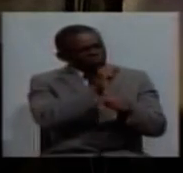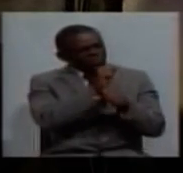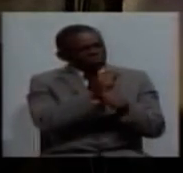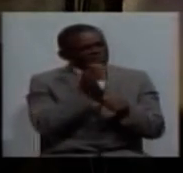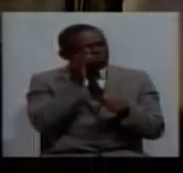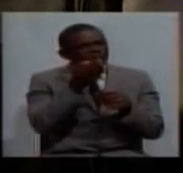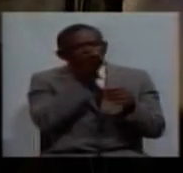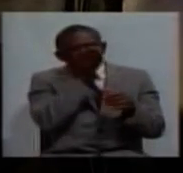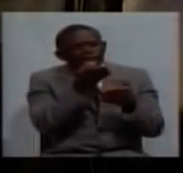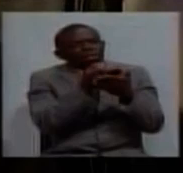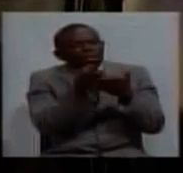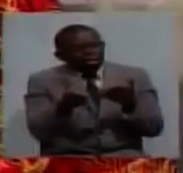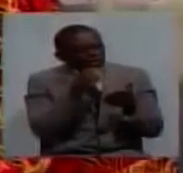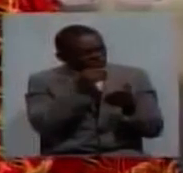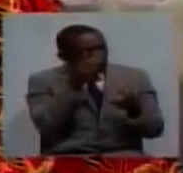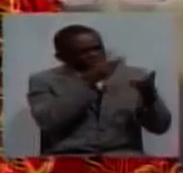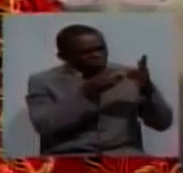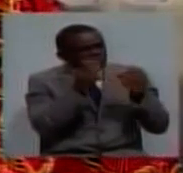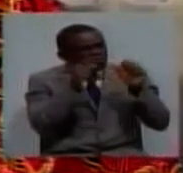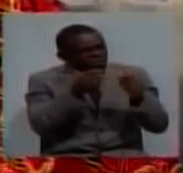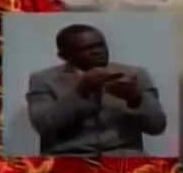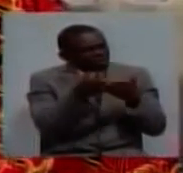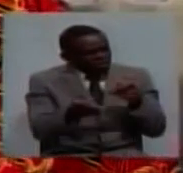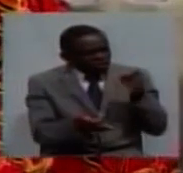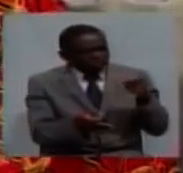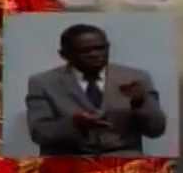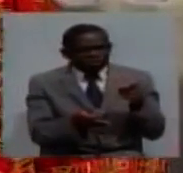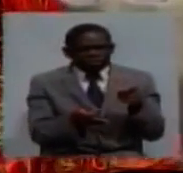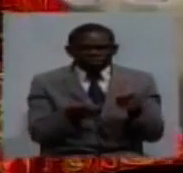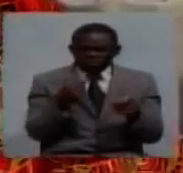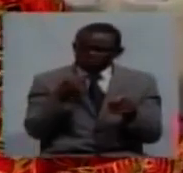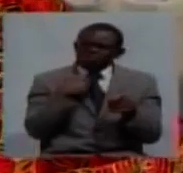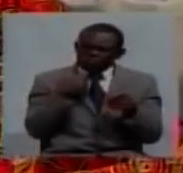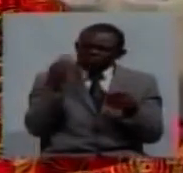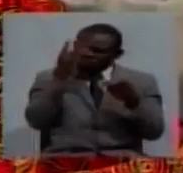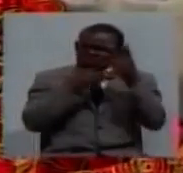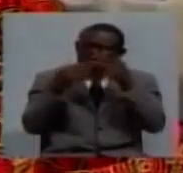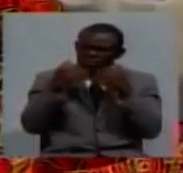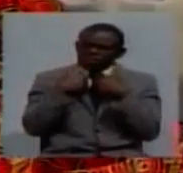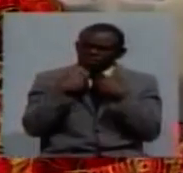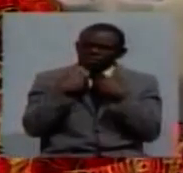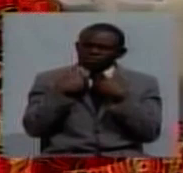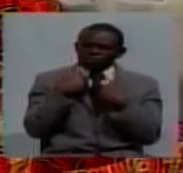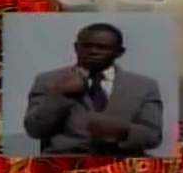think that keeps me awake. And one of the things is, how do you actually